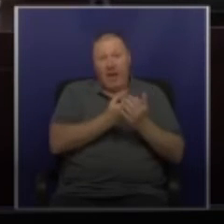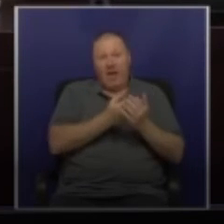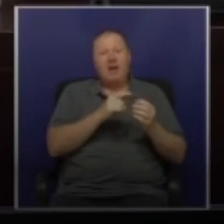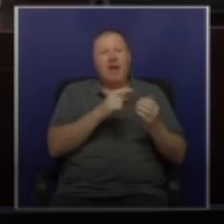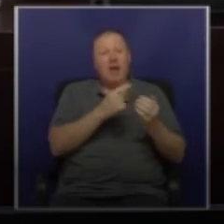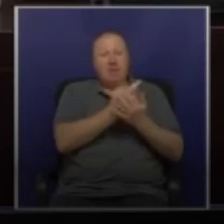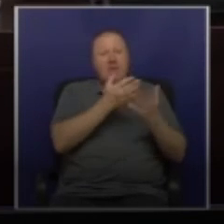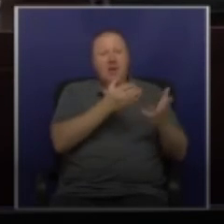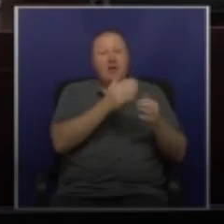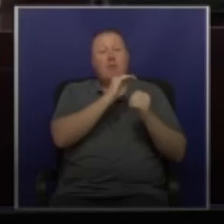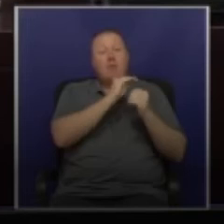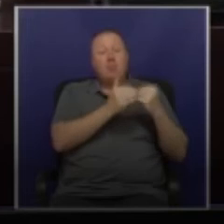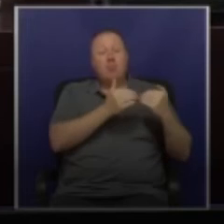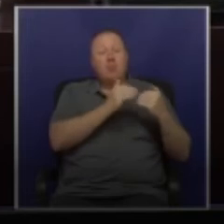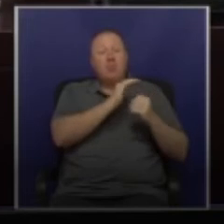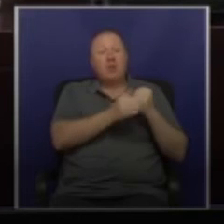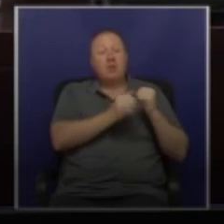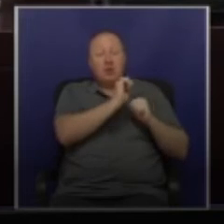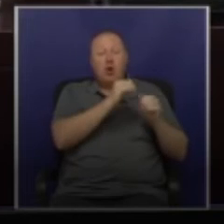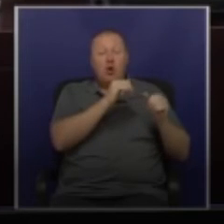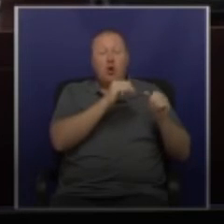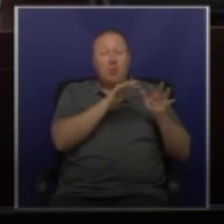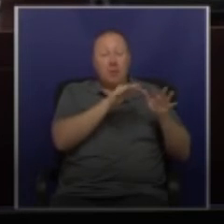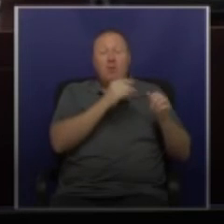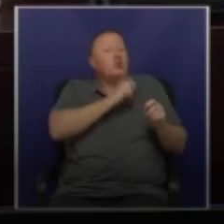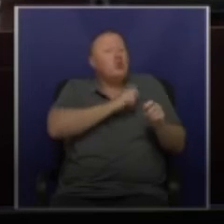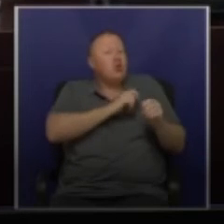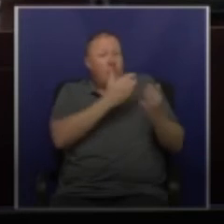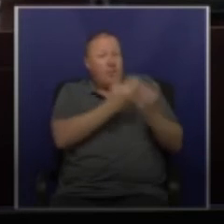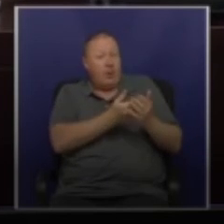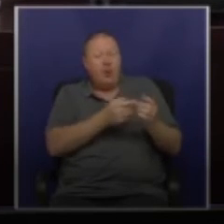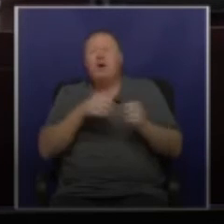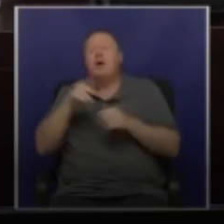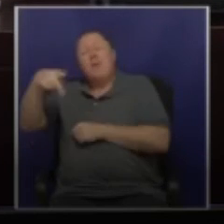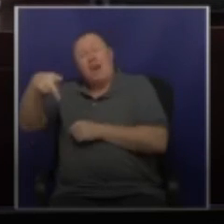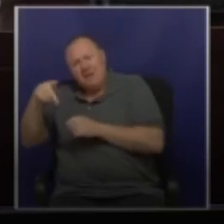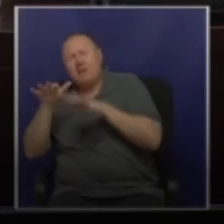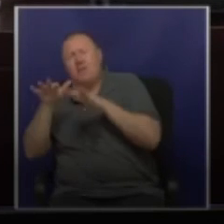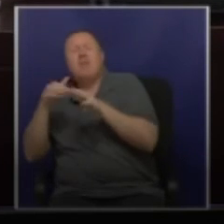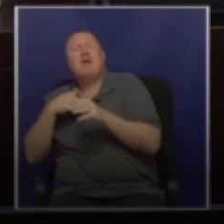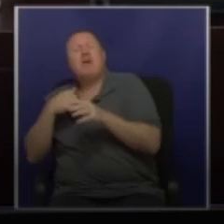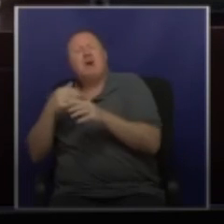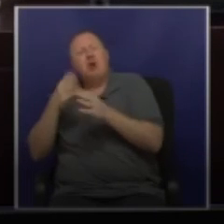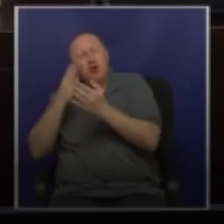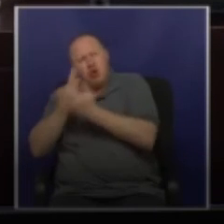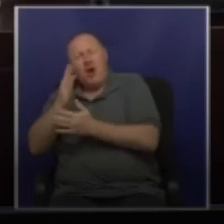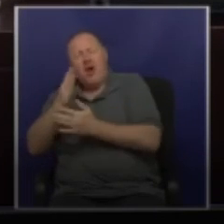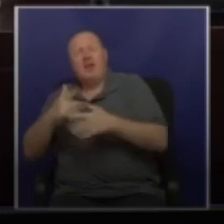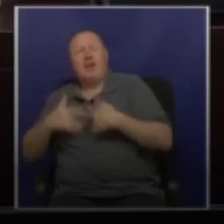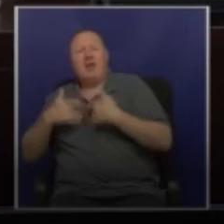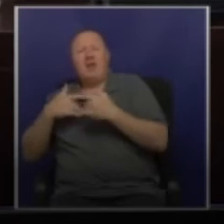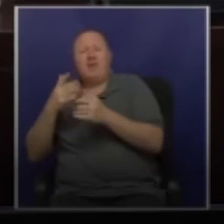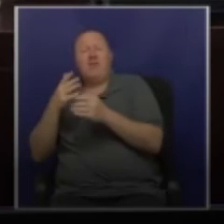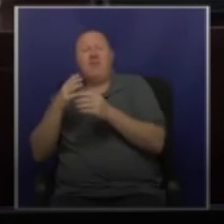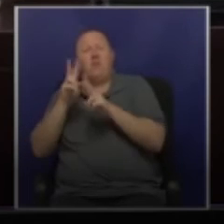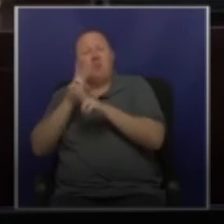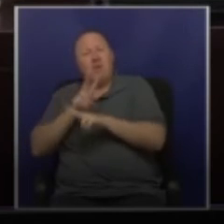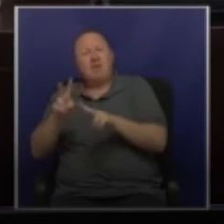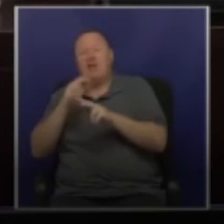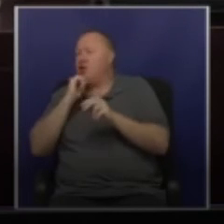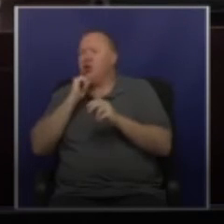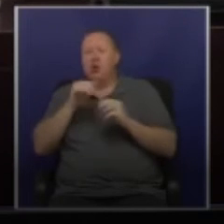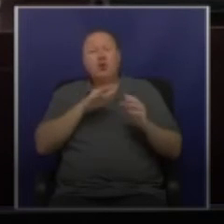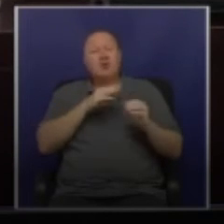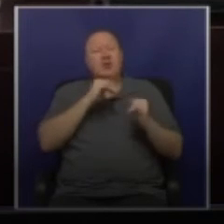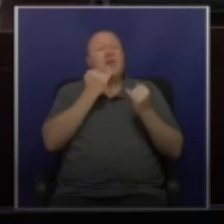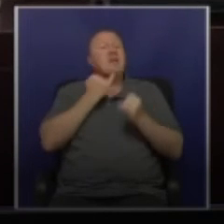to protect her people, that the Palestinian people have a right to live in peace, free from occupation and the threat